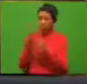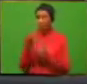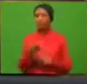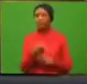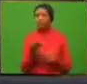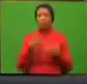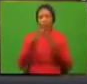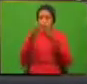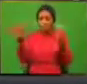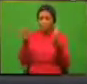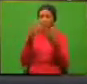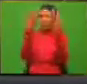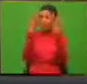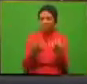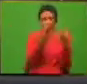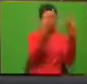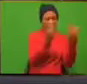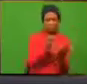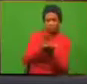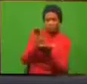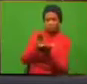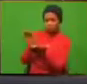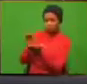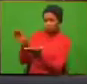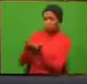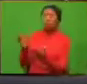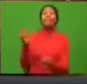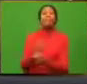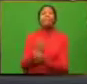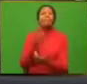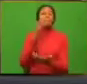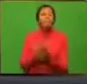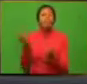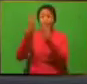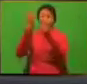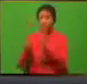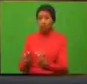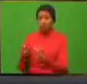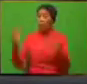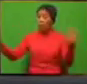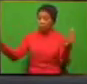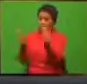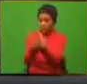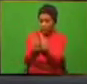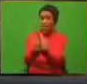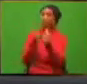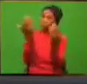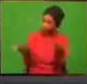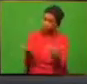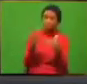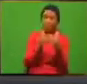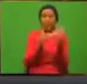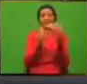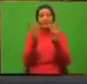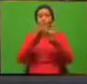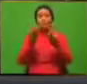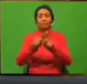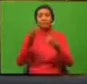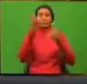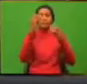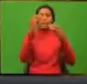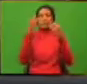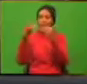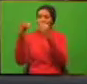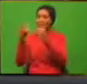we are unlocking funding to get the Just Economic Energy Transition Partnership to build the industries of the